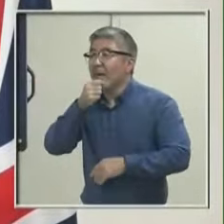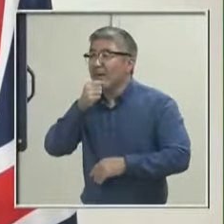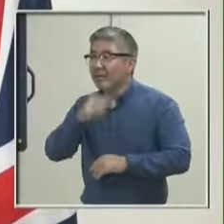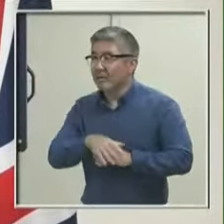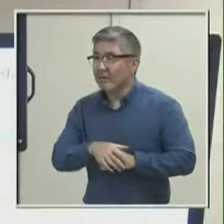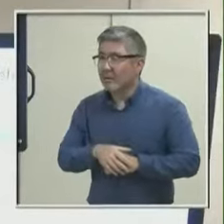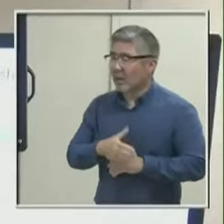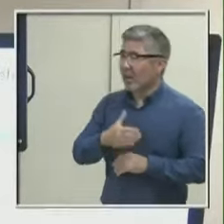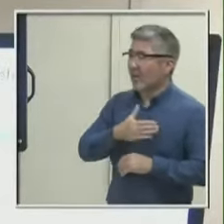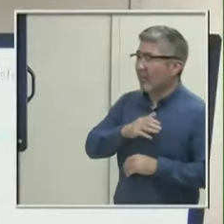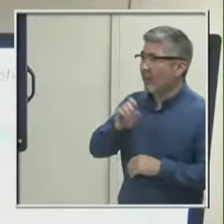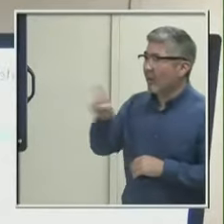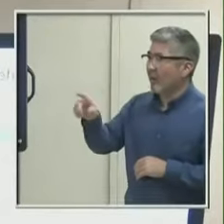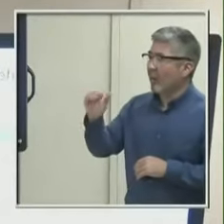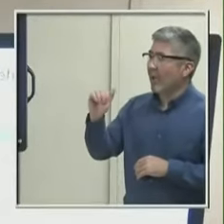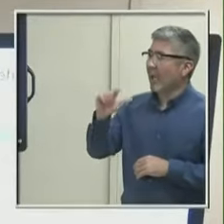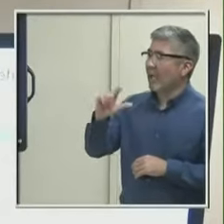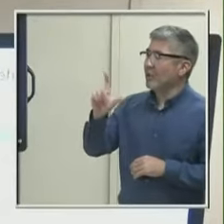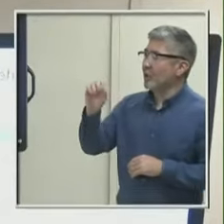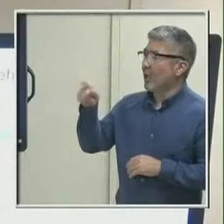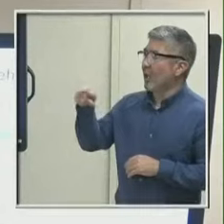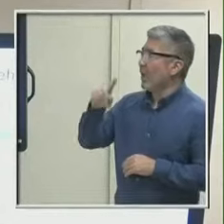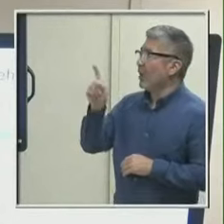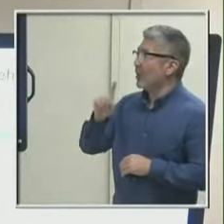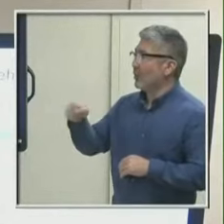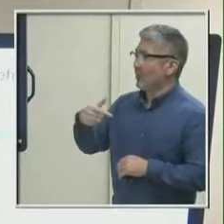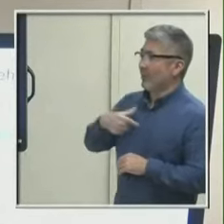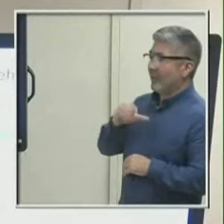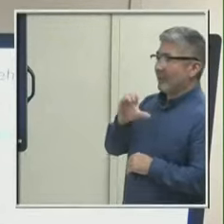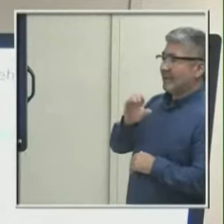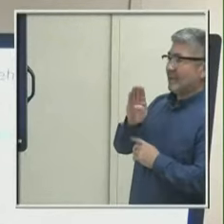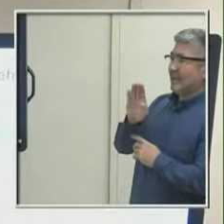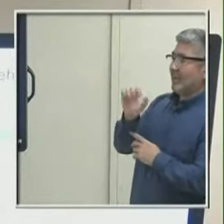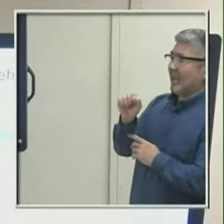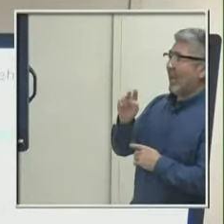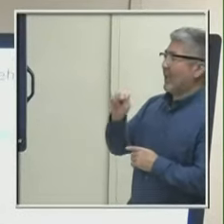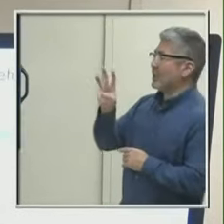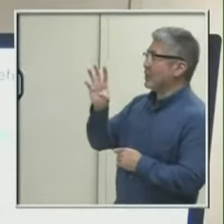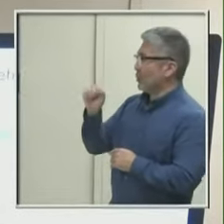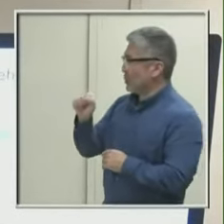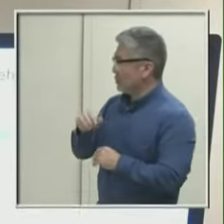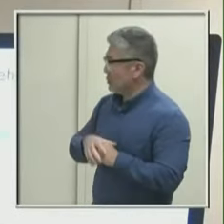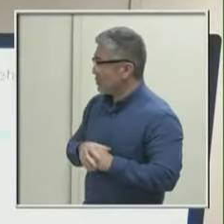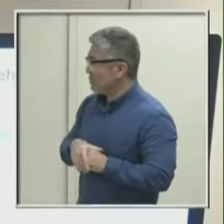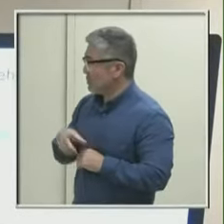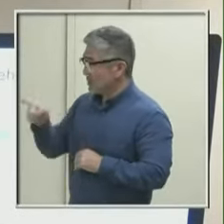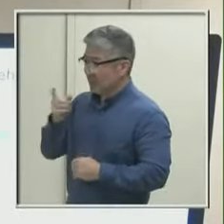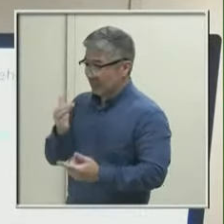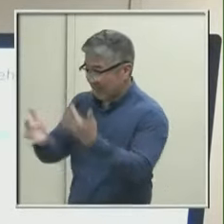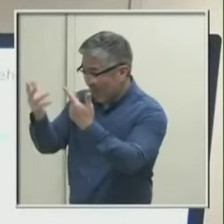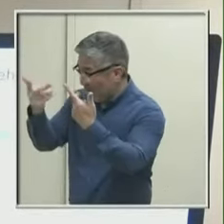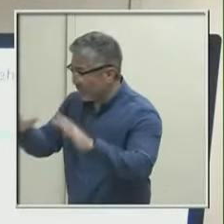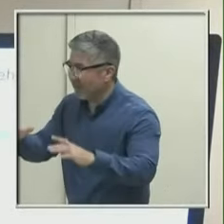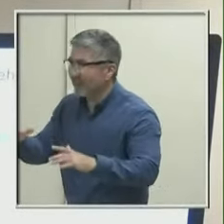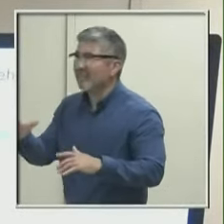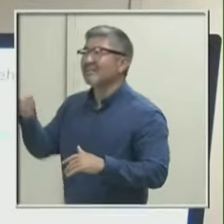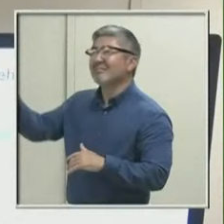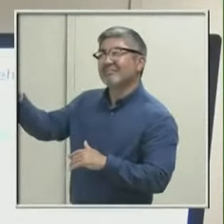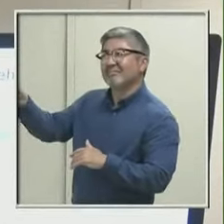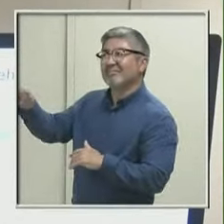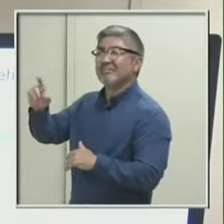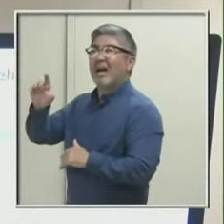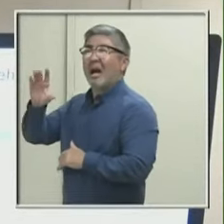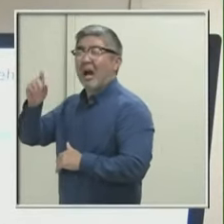My question is for AG Lopez, Jonathan Vigliotti with CBS News. In the immediate aftermath of the fire, we heard from county officials saying